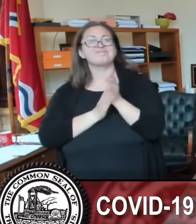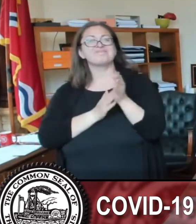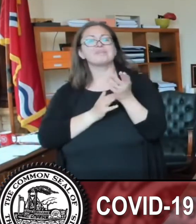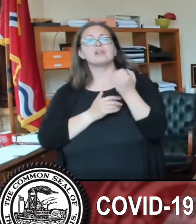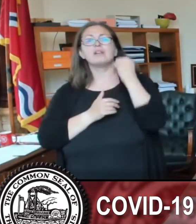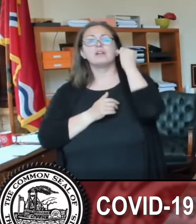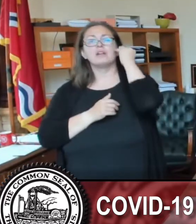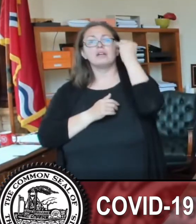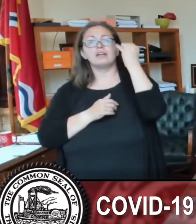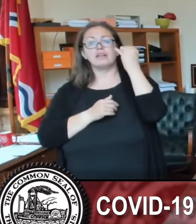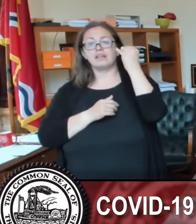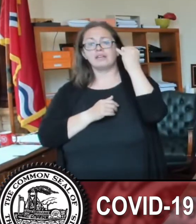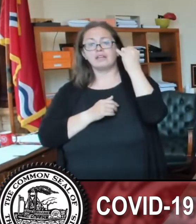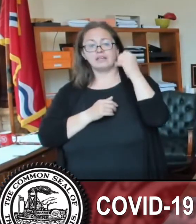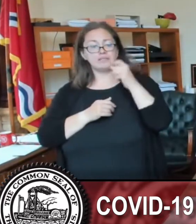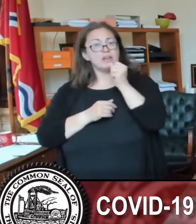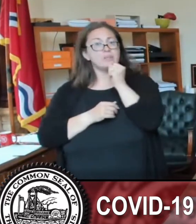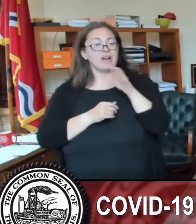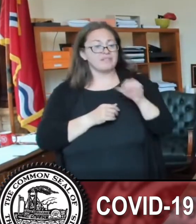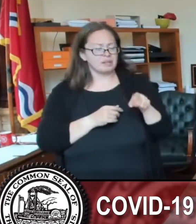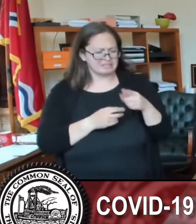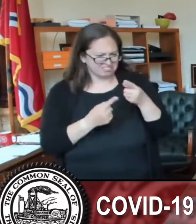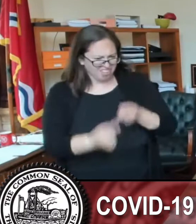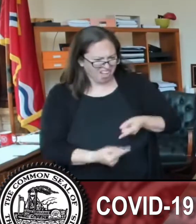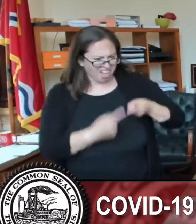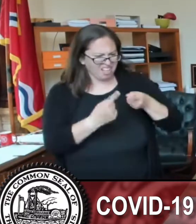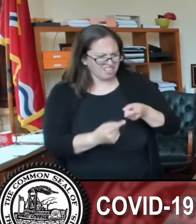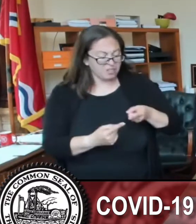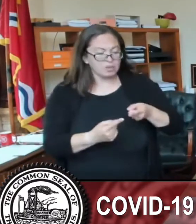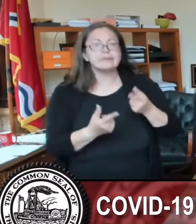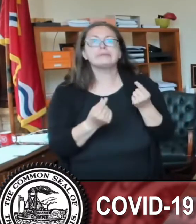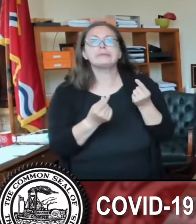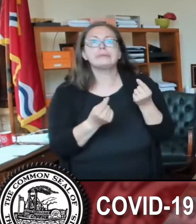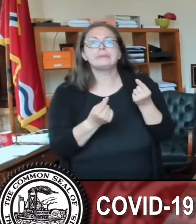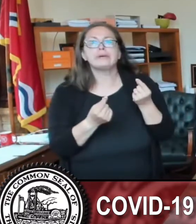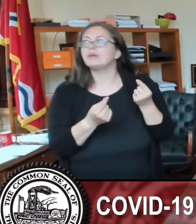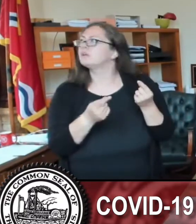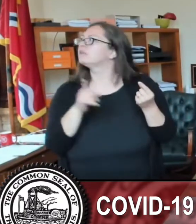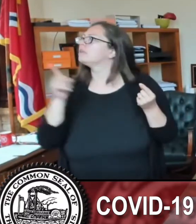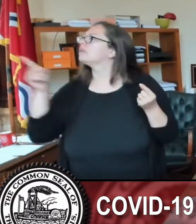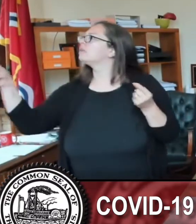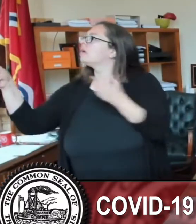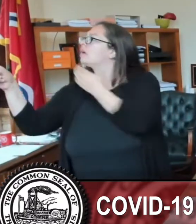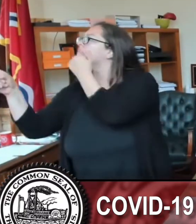difficult issue that they're looking at, they always go out and hire the best consultants.